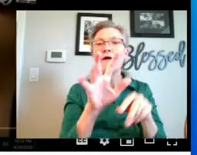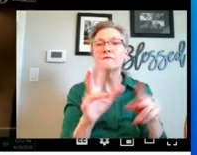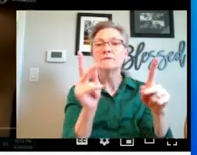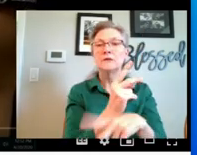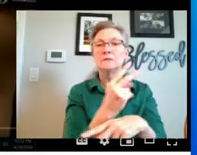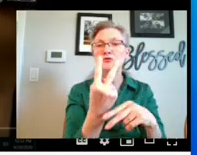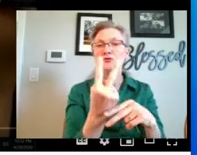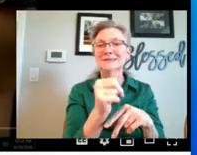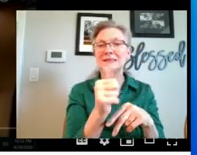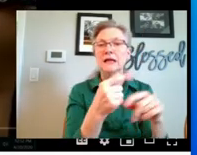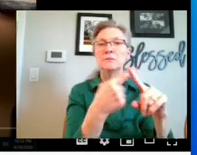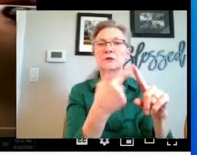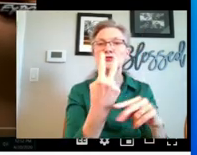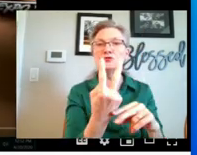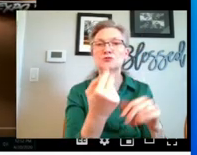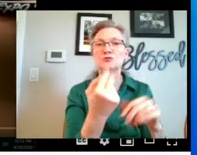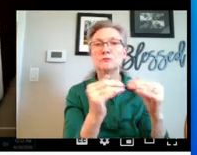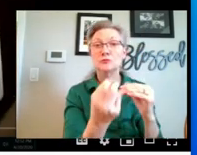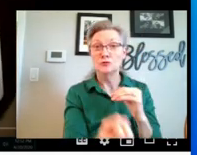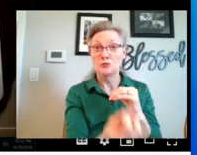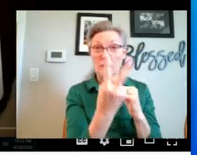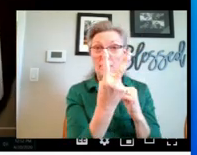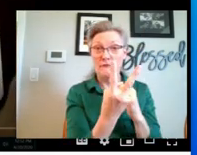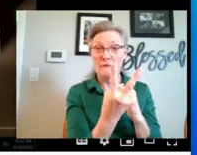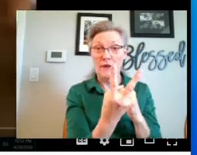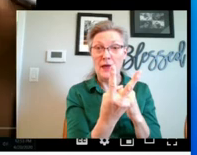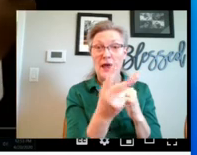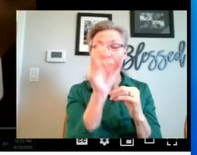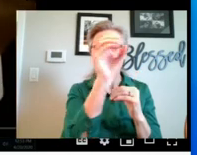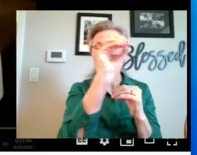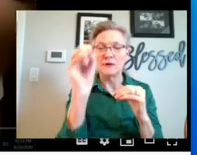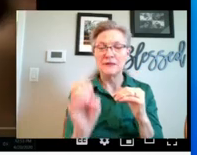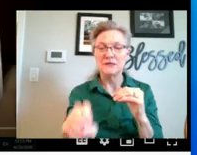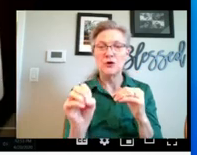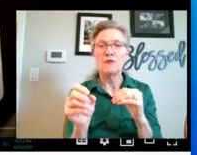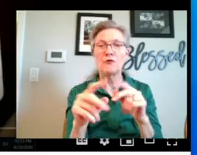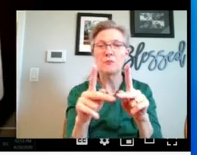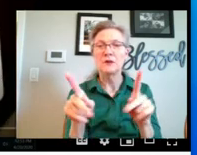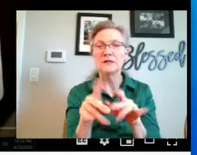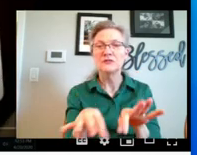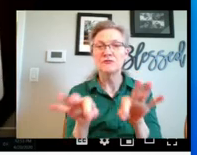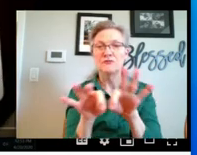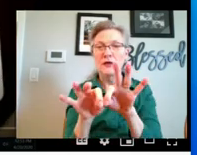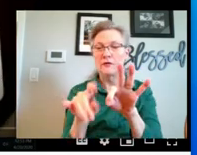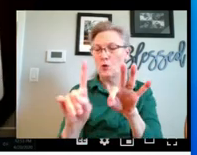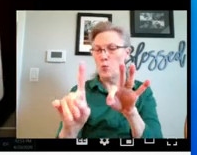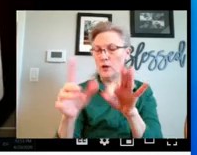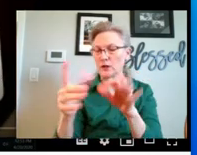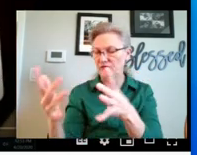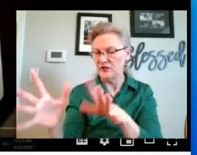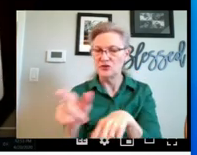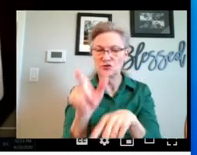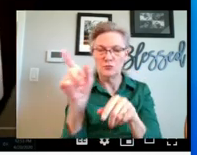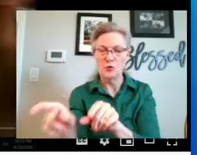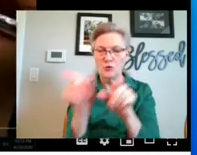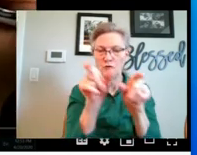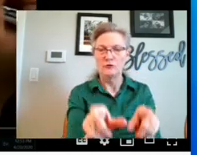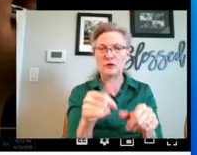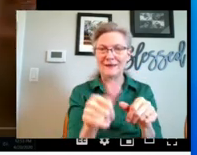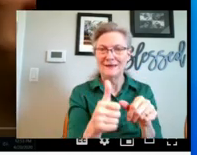2 is 12. Add my 0 to count for that place value. Move on. I'm crossing off that 2 up top so I don't accidentally try to add it